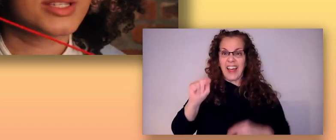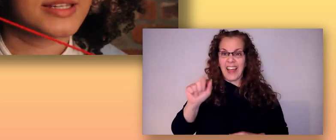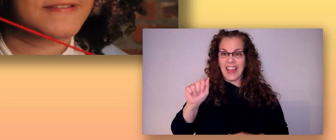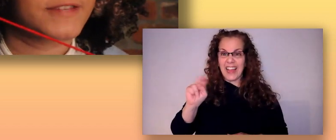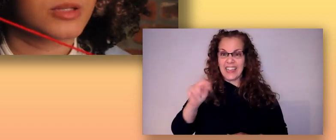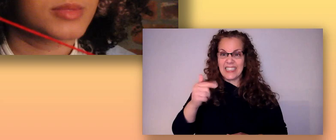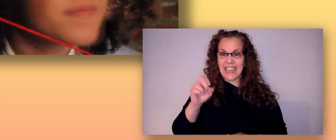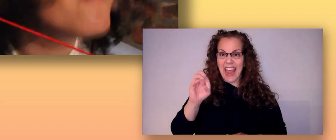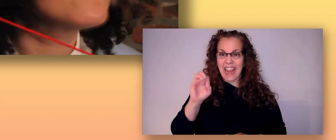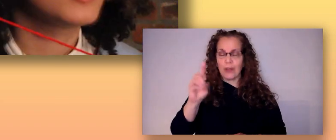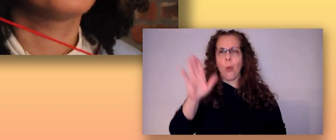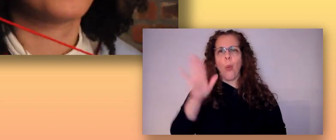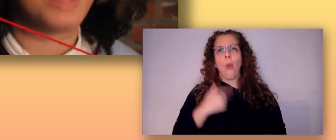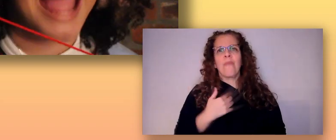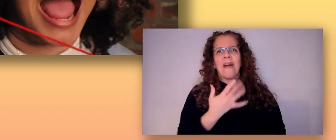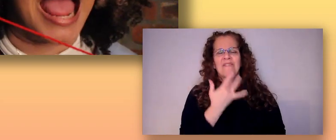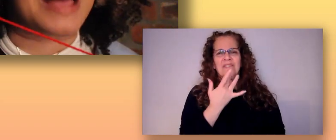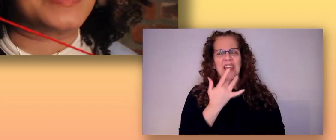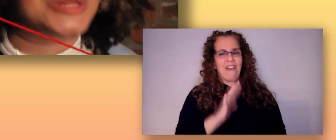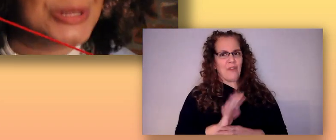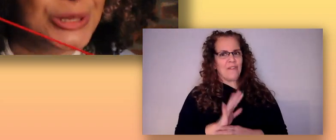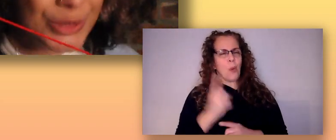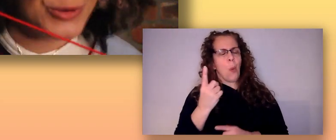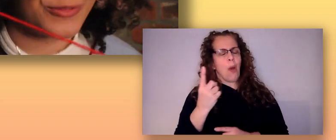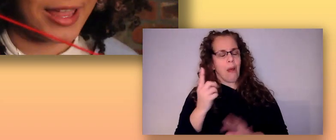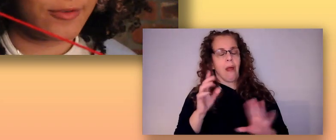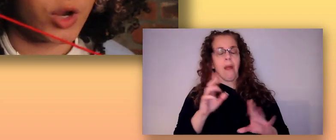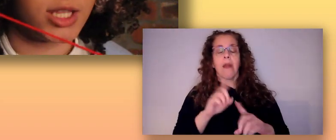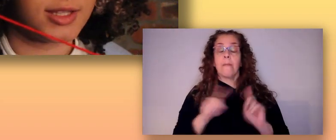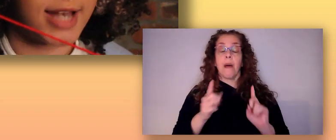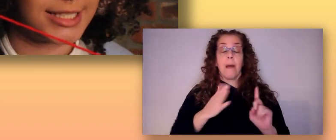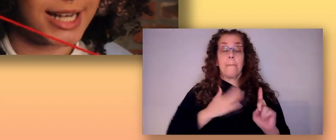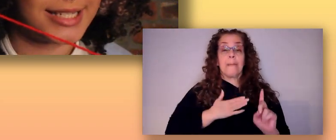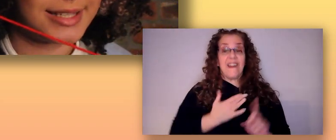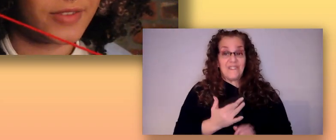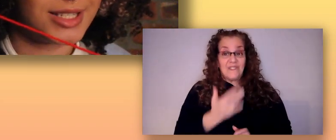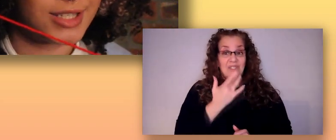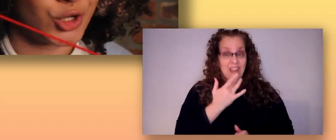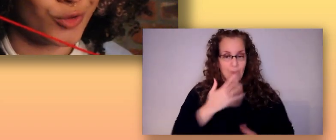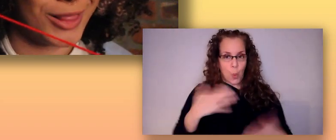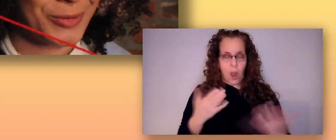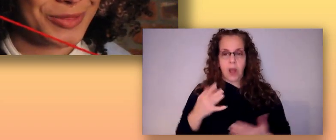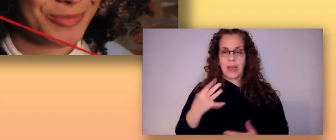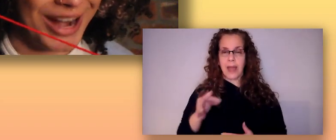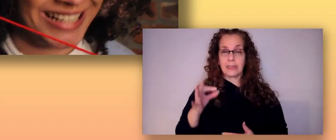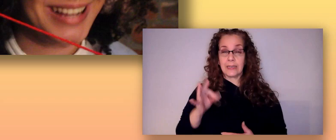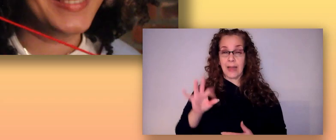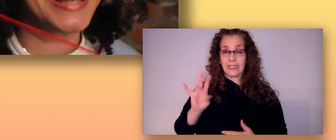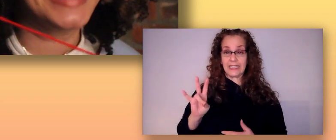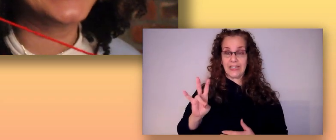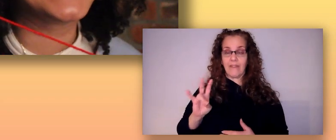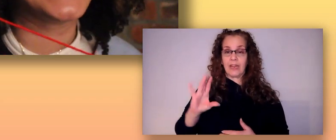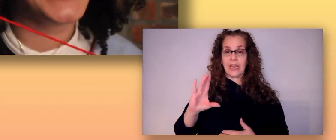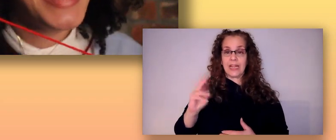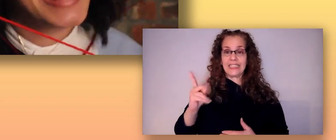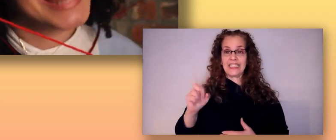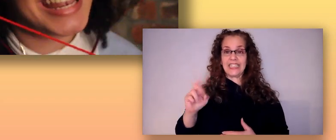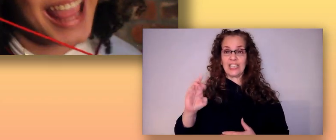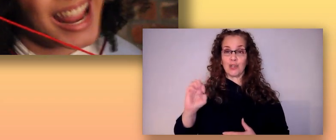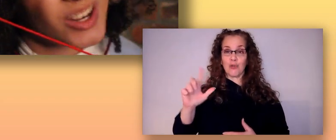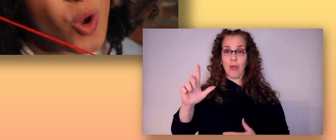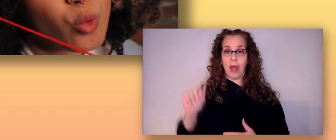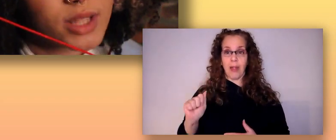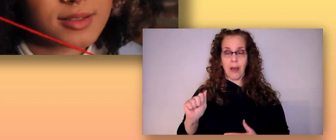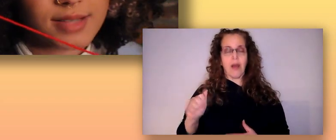adult Disney films, but my absolute favorite is the 1997 Cinderella with Brandy and Whitney Houston,